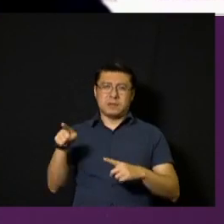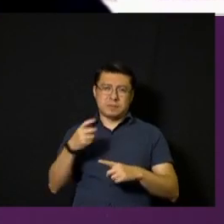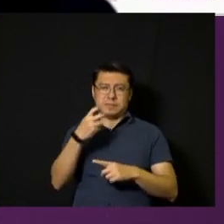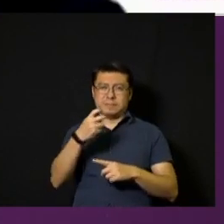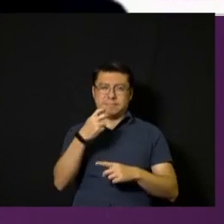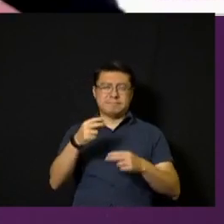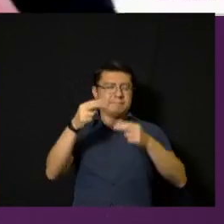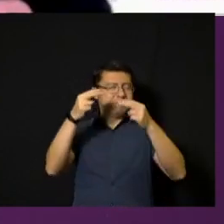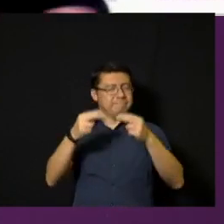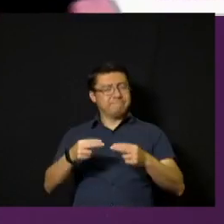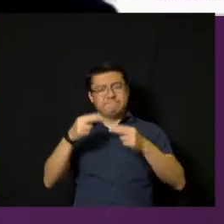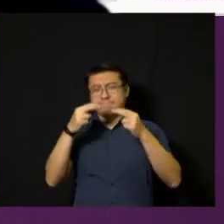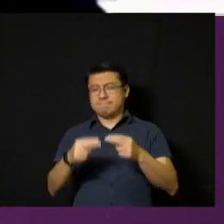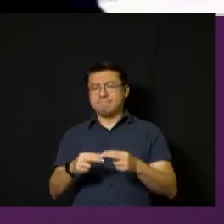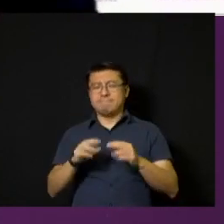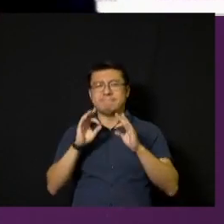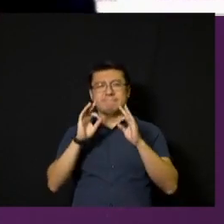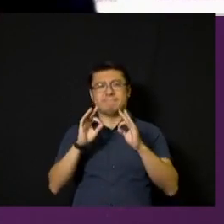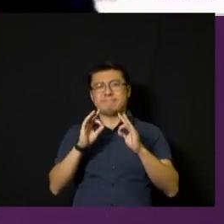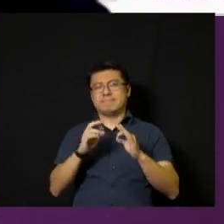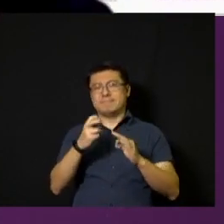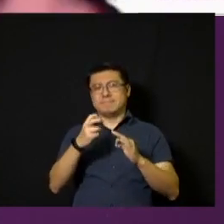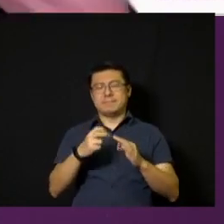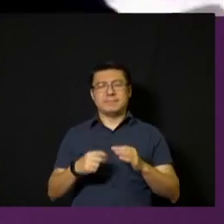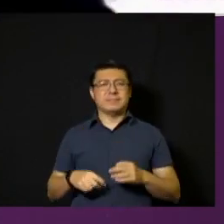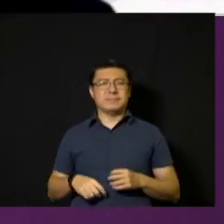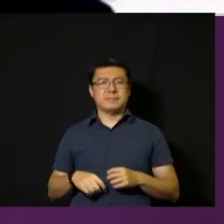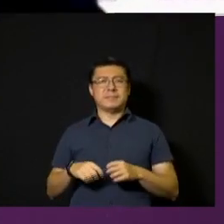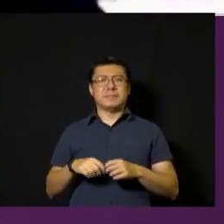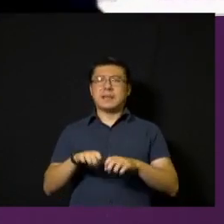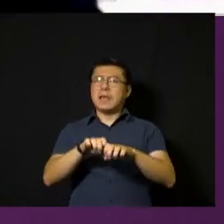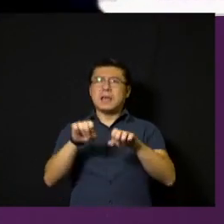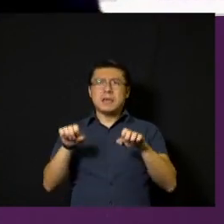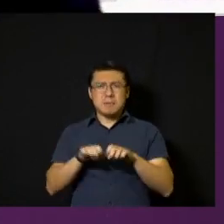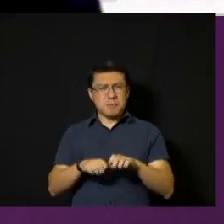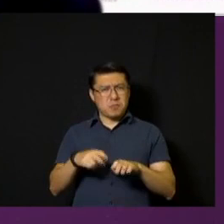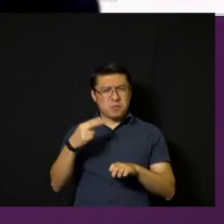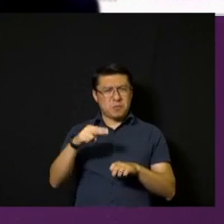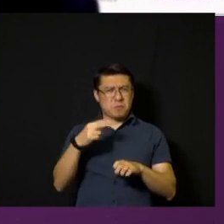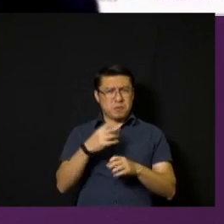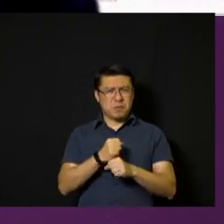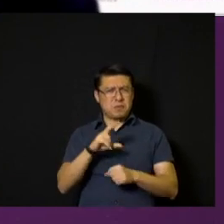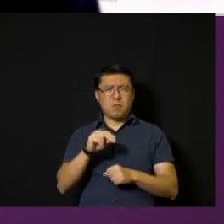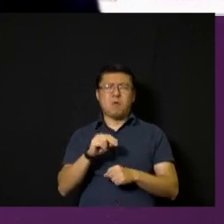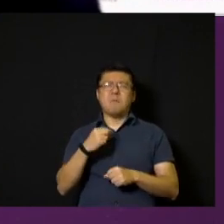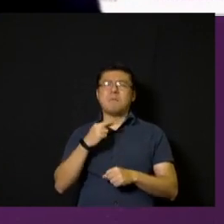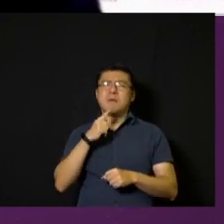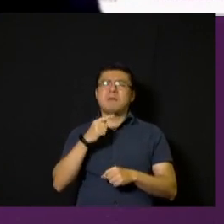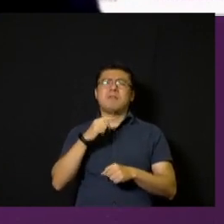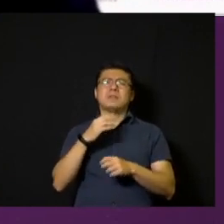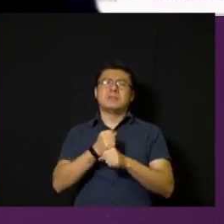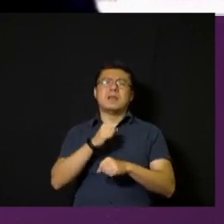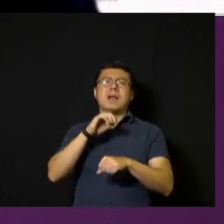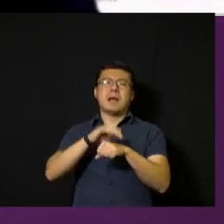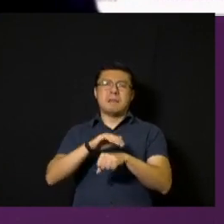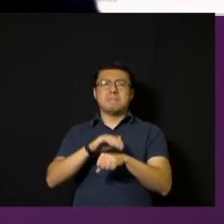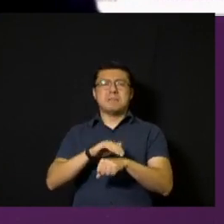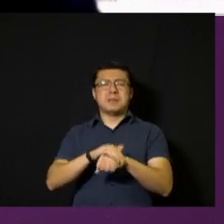changes the business. That changes, and I don't want to call them a team. They're my friends. I have